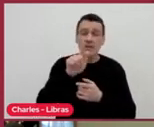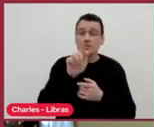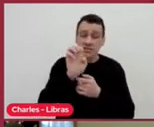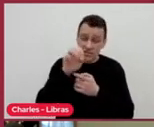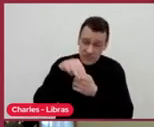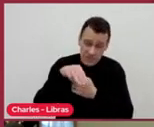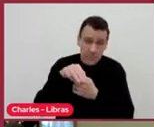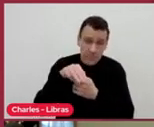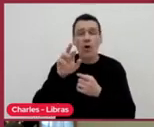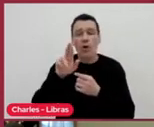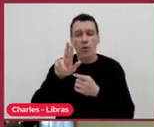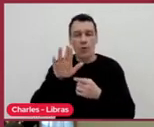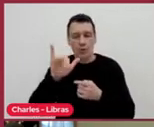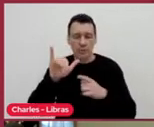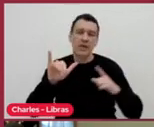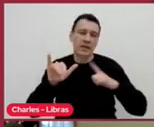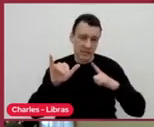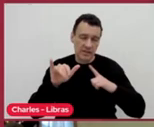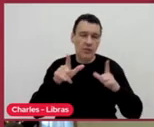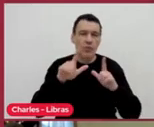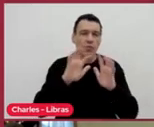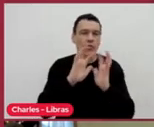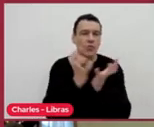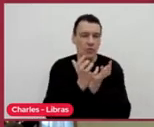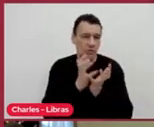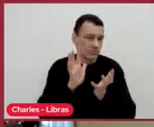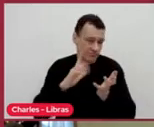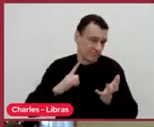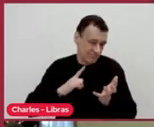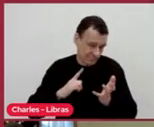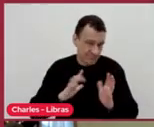for Clojure, and Clojure do have like